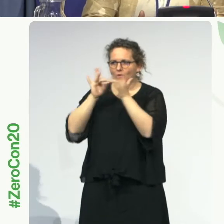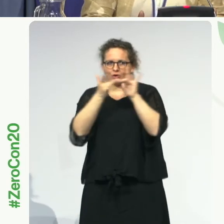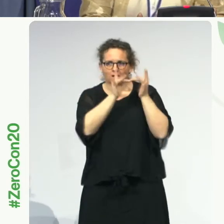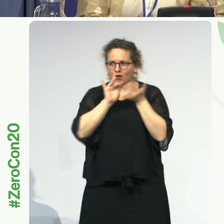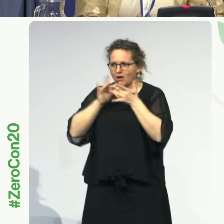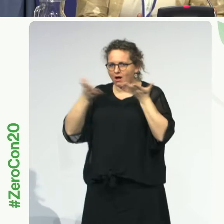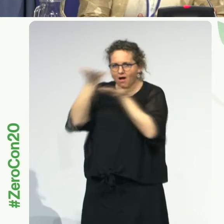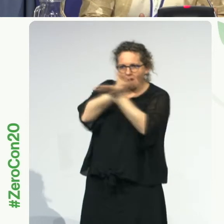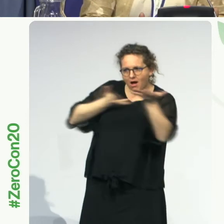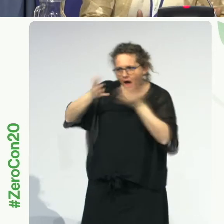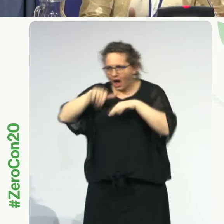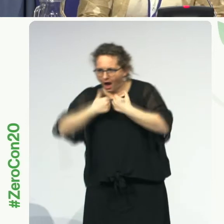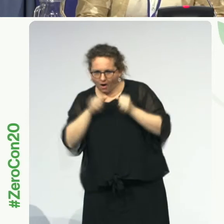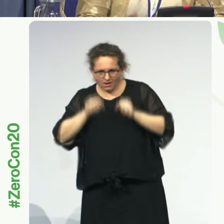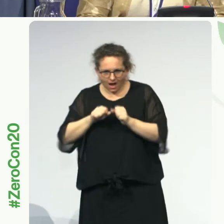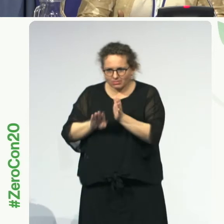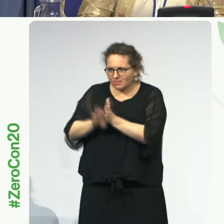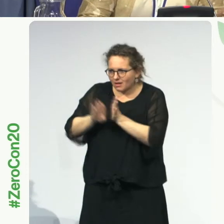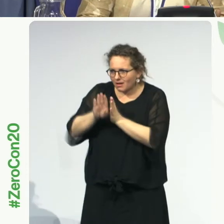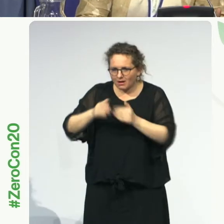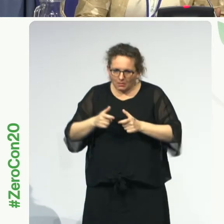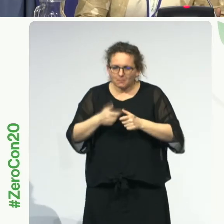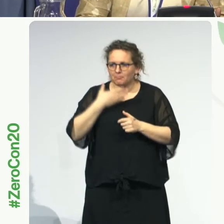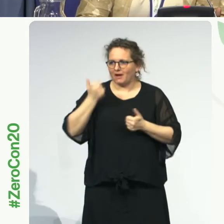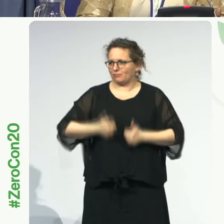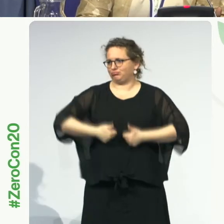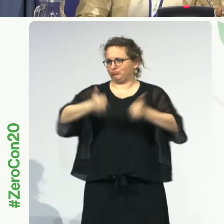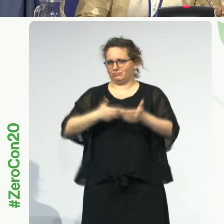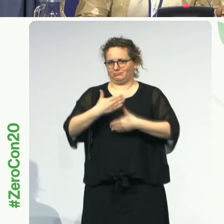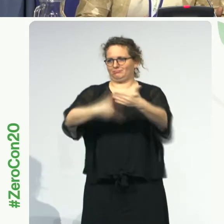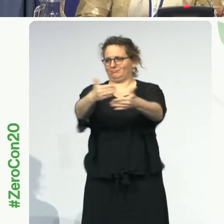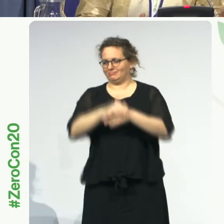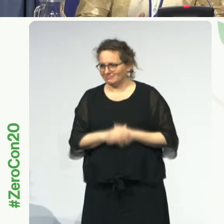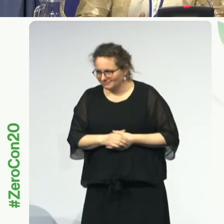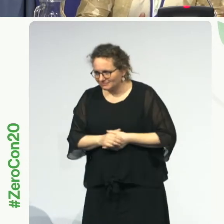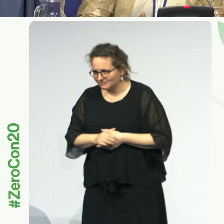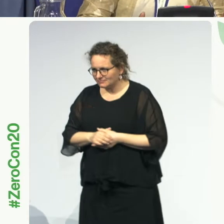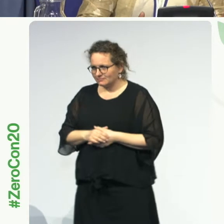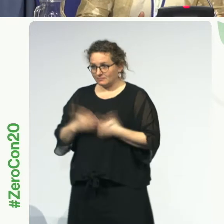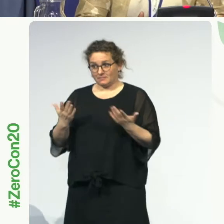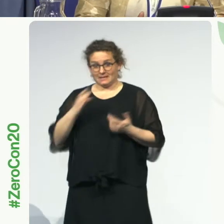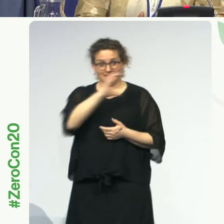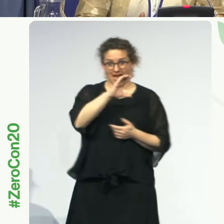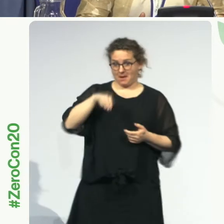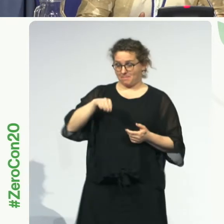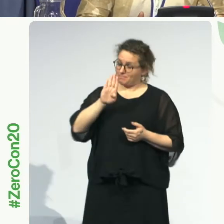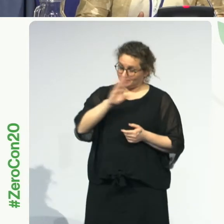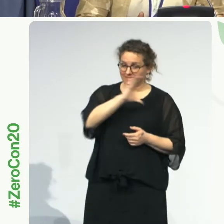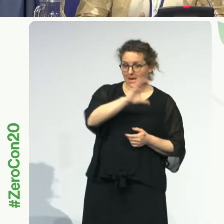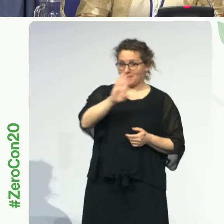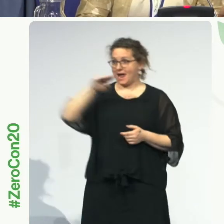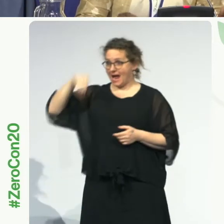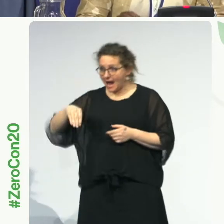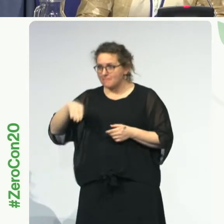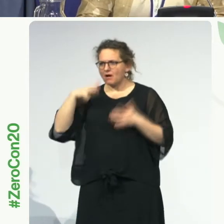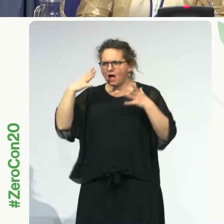education strategy. So CBM, jointly with other stakeholders, has been very active in advocating and